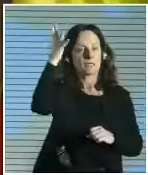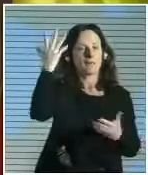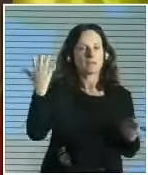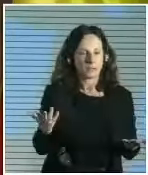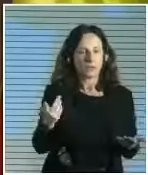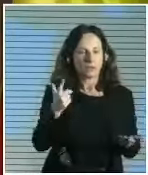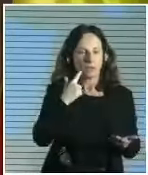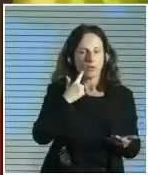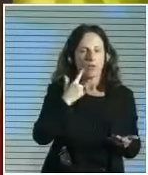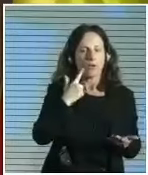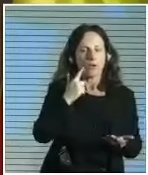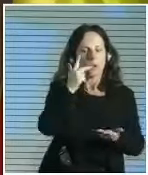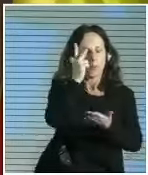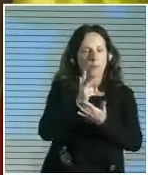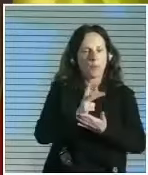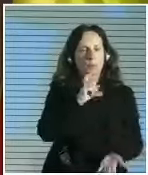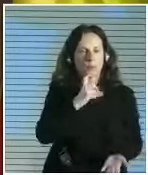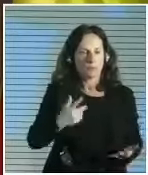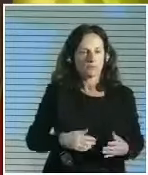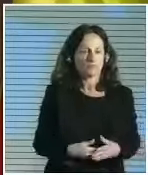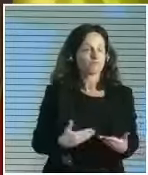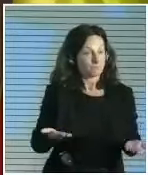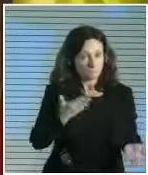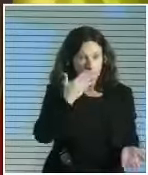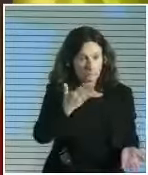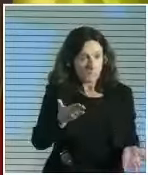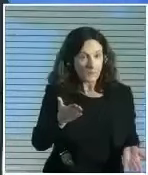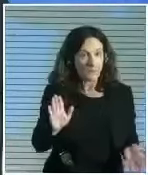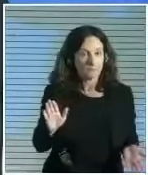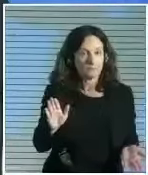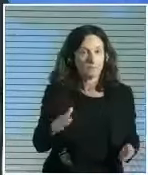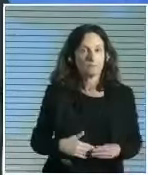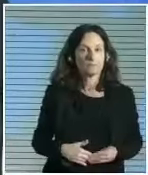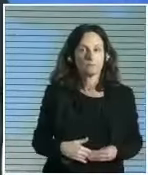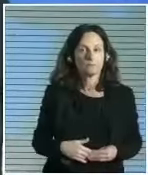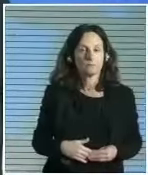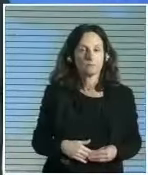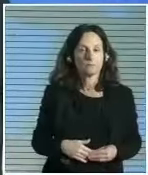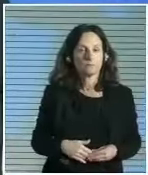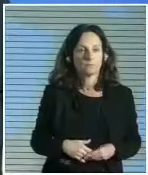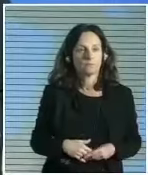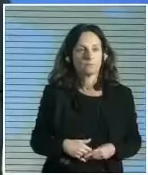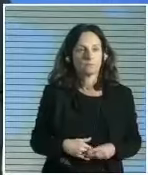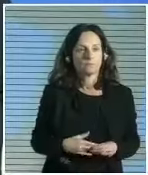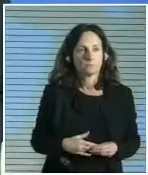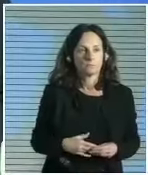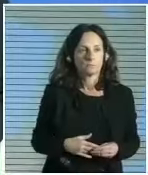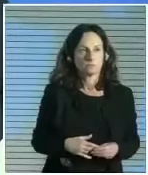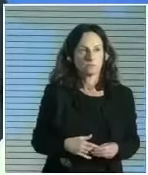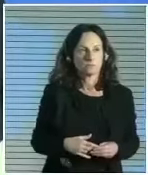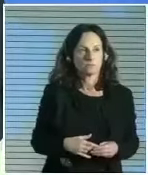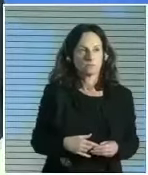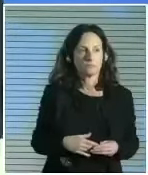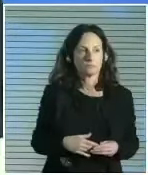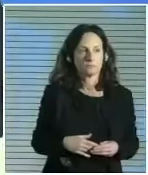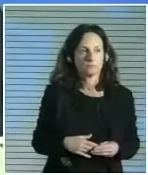sincerely, we believe that if we have a true north proposed that which